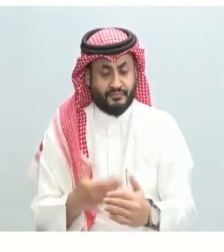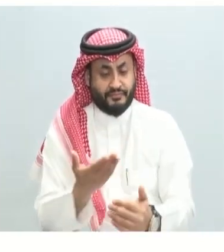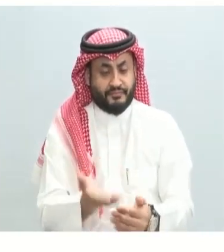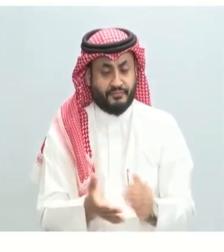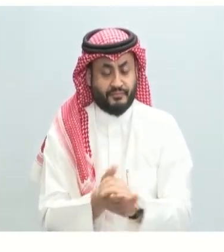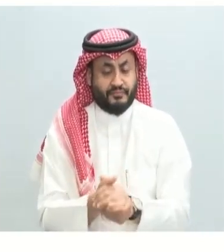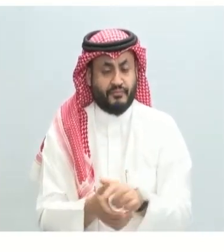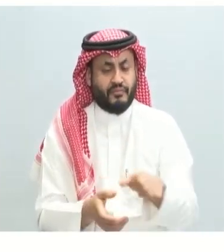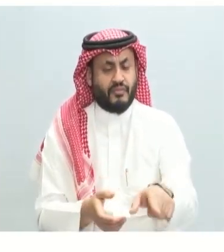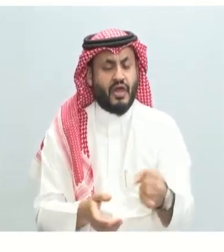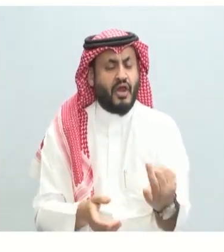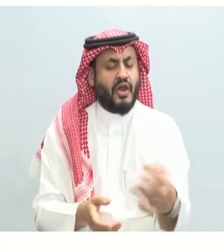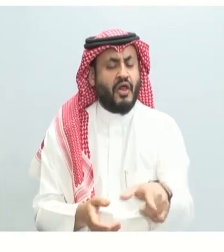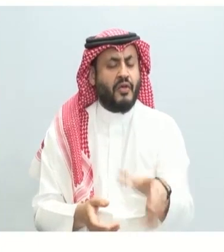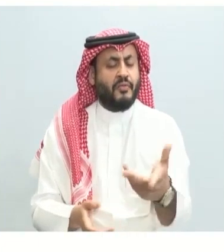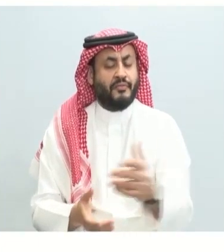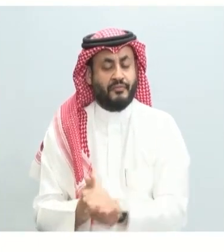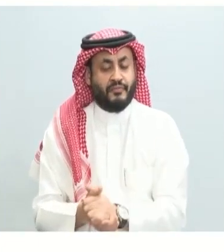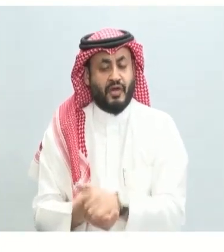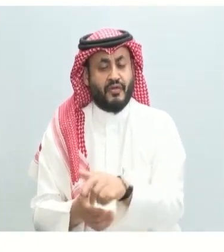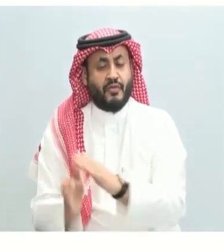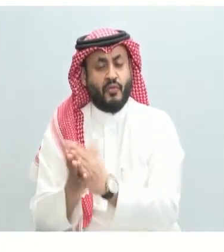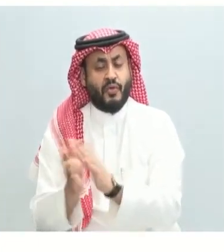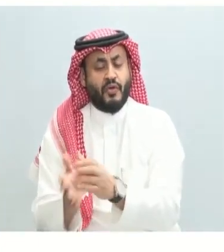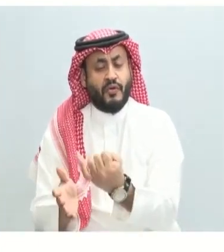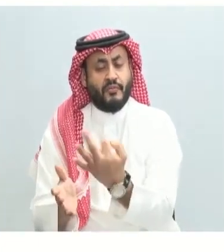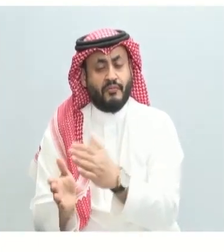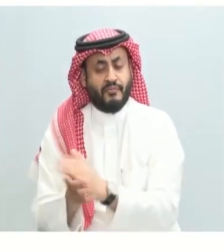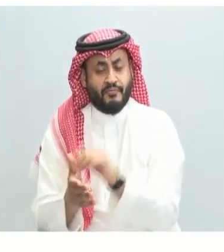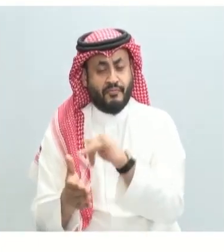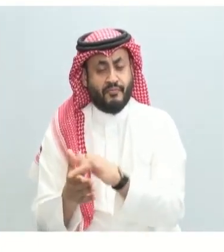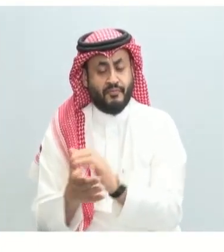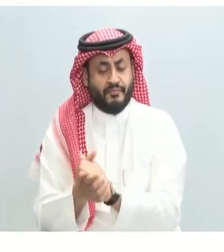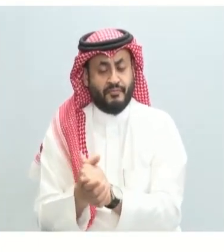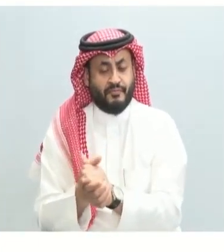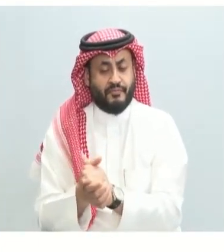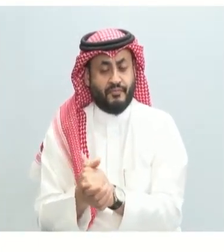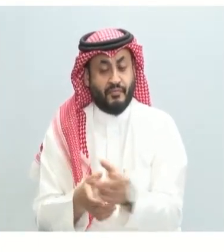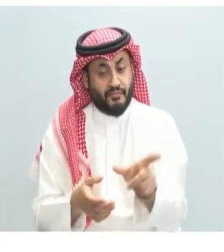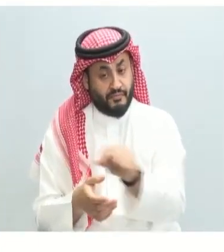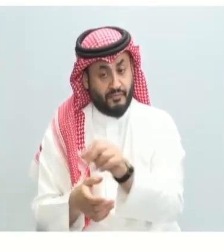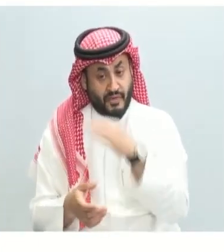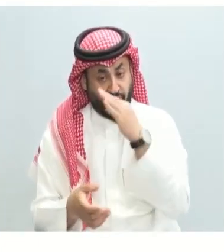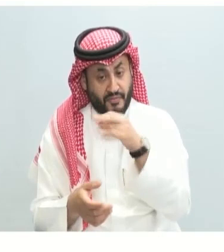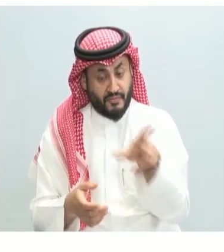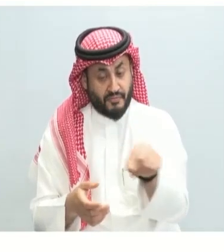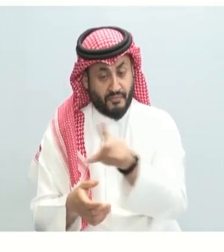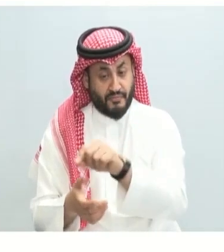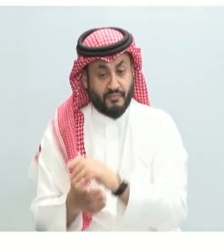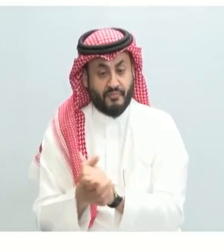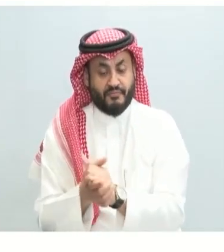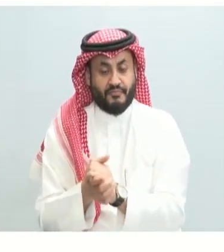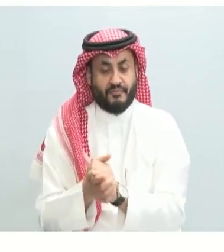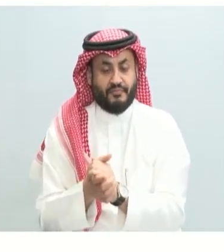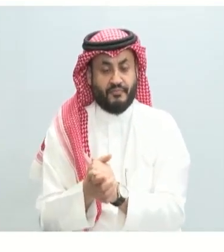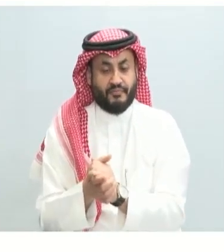question, what are these? They are wallets. You would say, what are these? They are